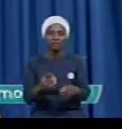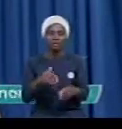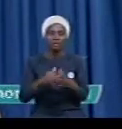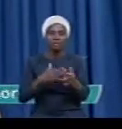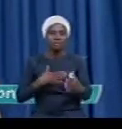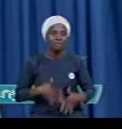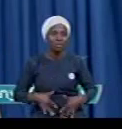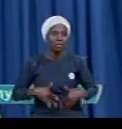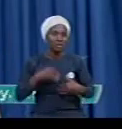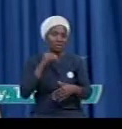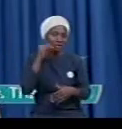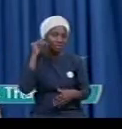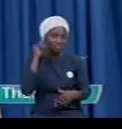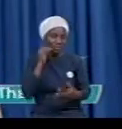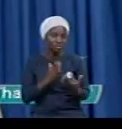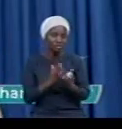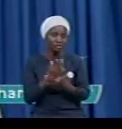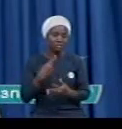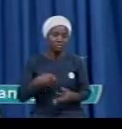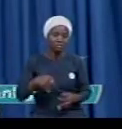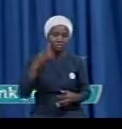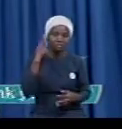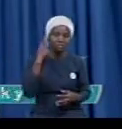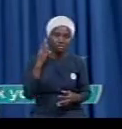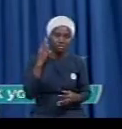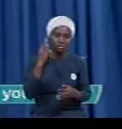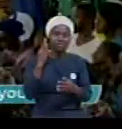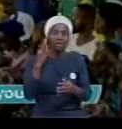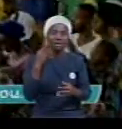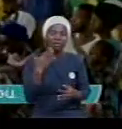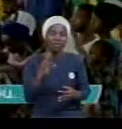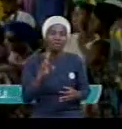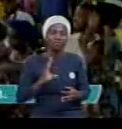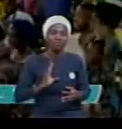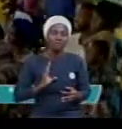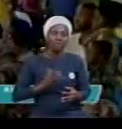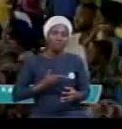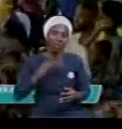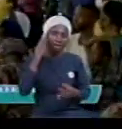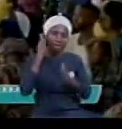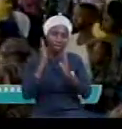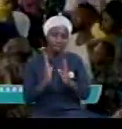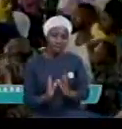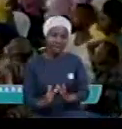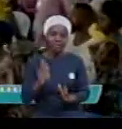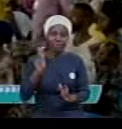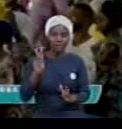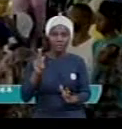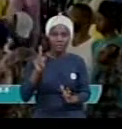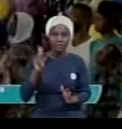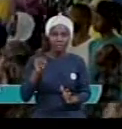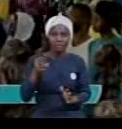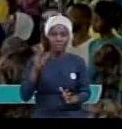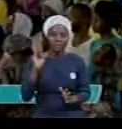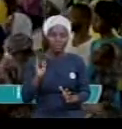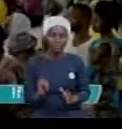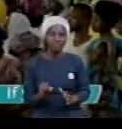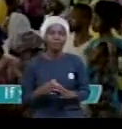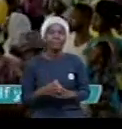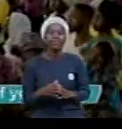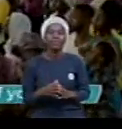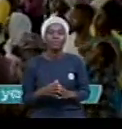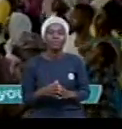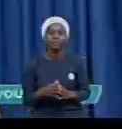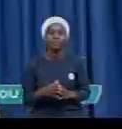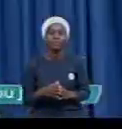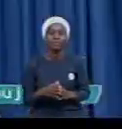pastor wf kumuyi eba mi ki hallelujah mo ti wa si bowe oyo ni mo ti wa gbogbo gba ni mo ma